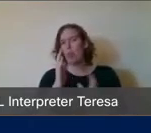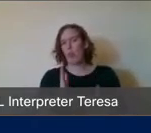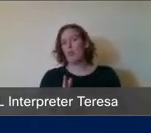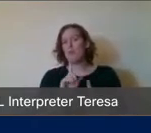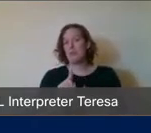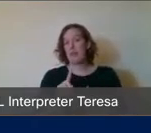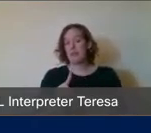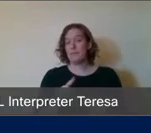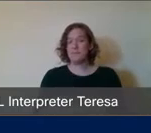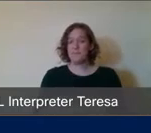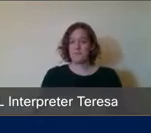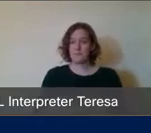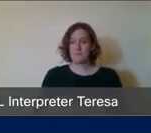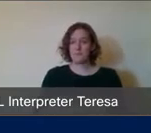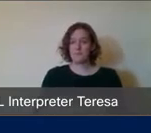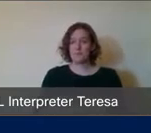attending.